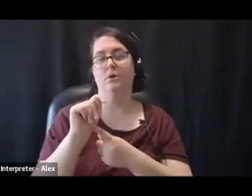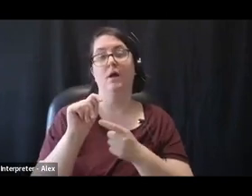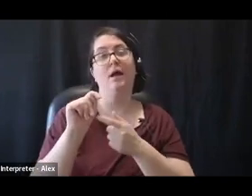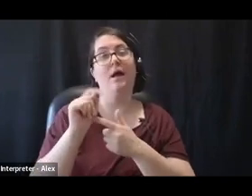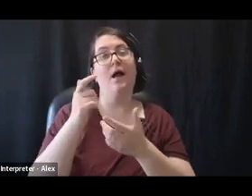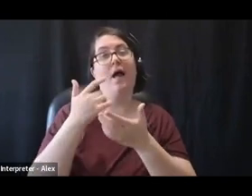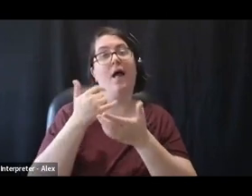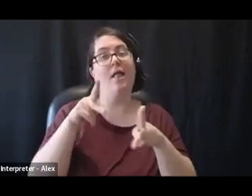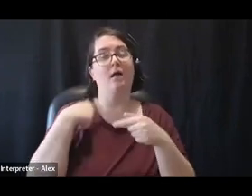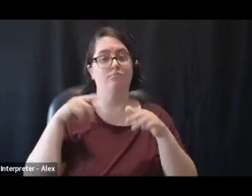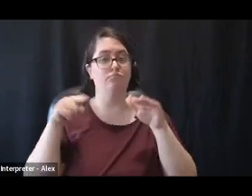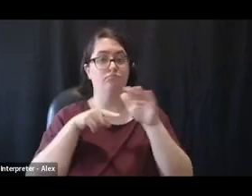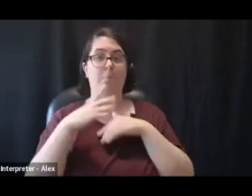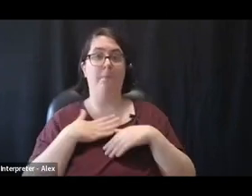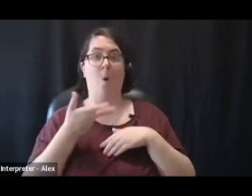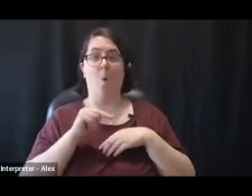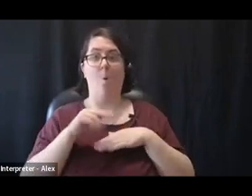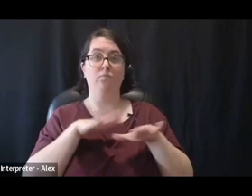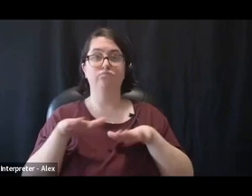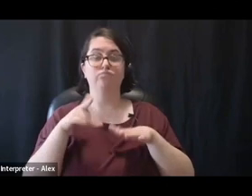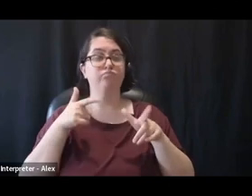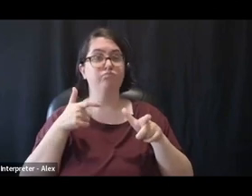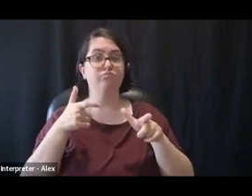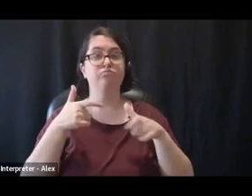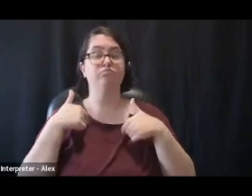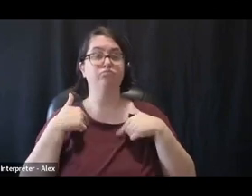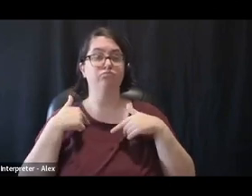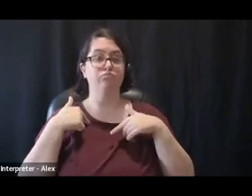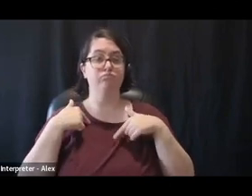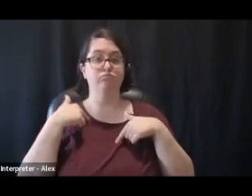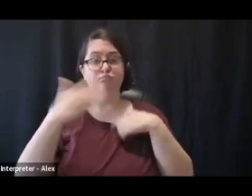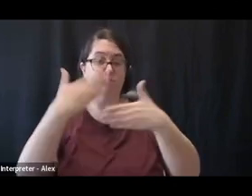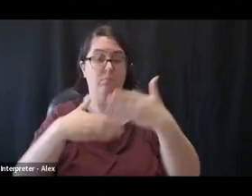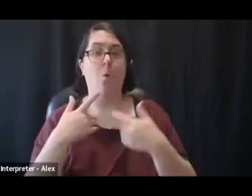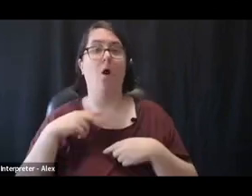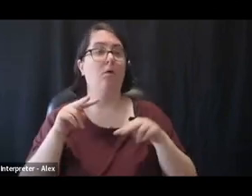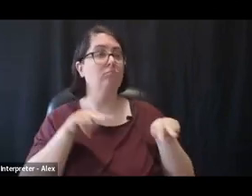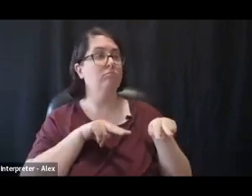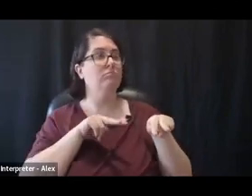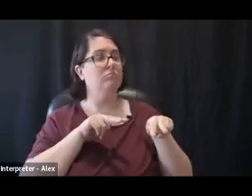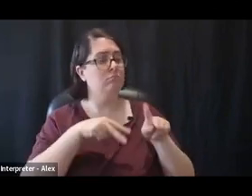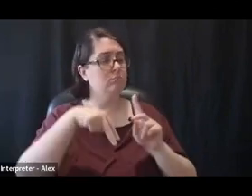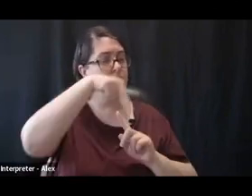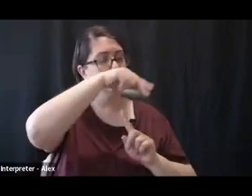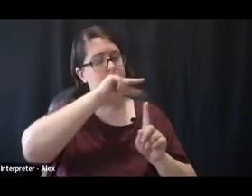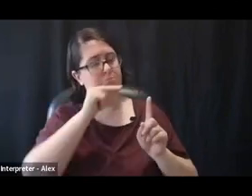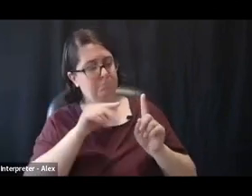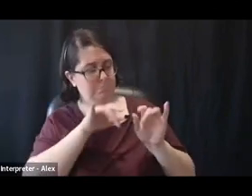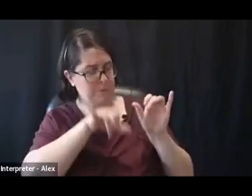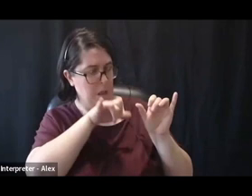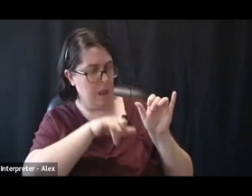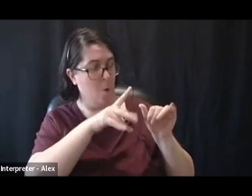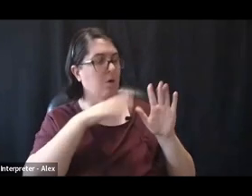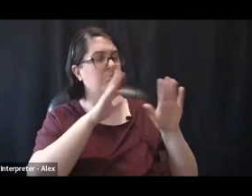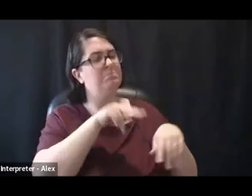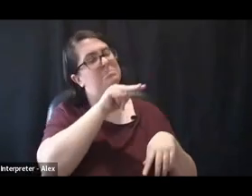navigate the exhibition at your own pace. You could kind of step in and look at a piece and move throughout the room at your own